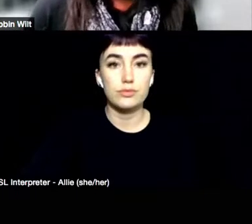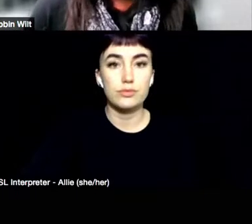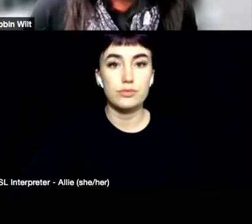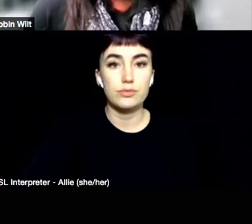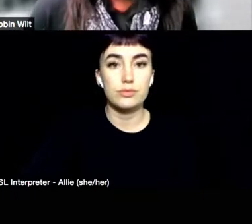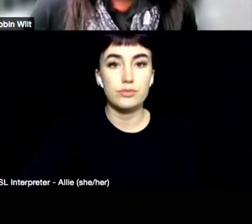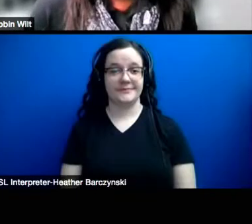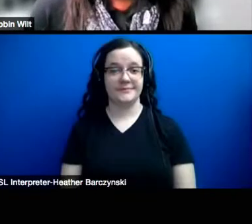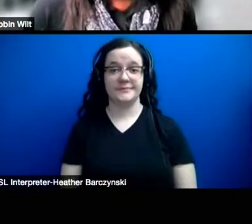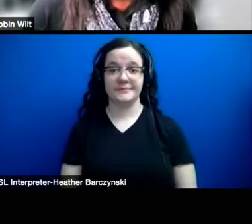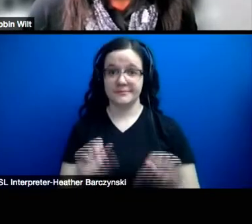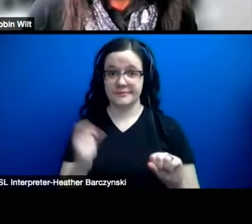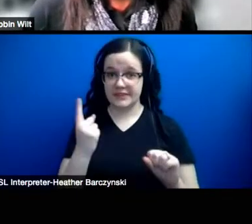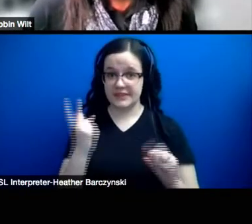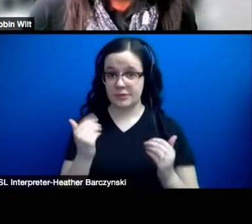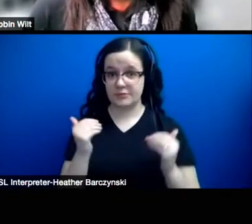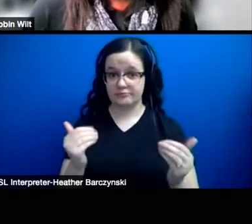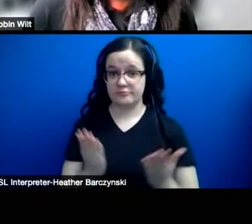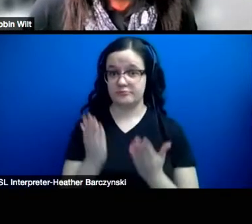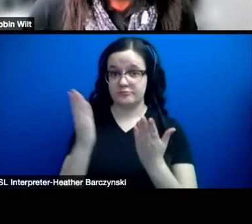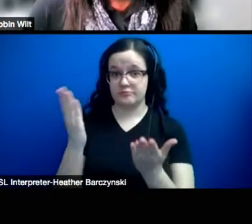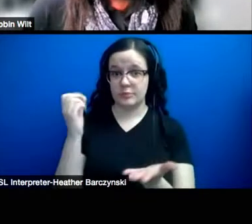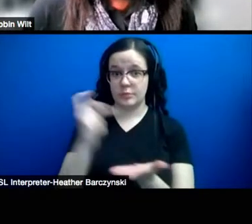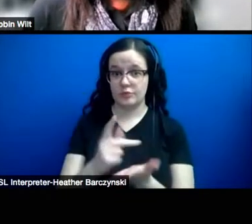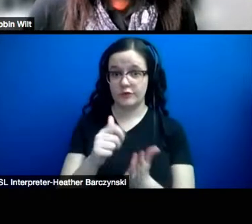Can I have a motion to approve the agenda, please?